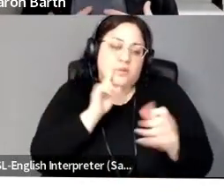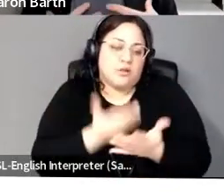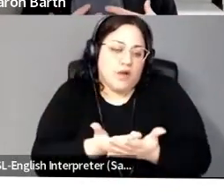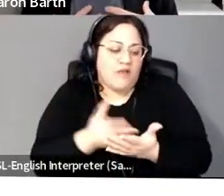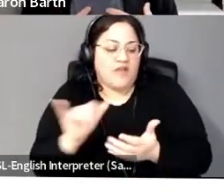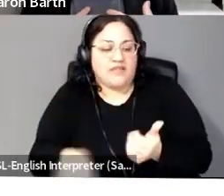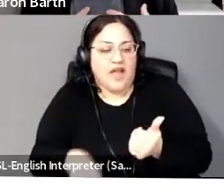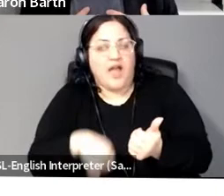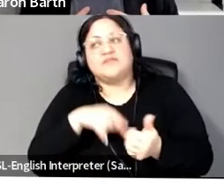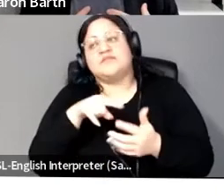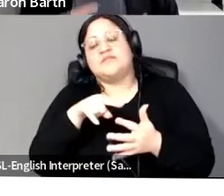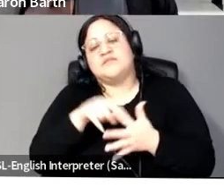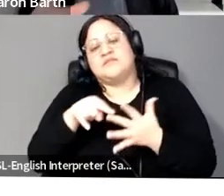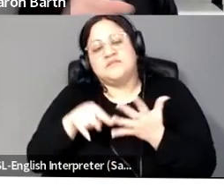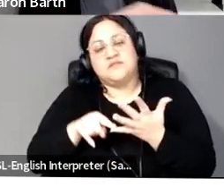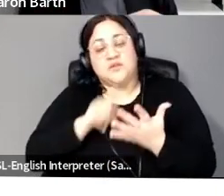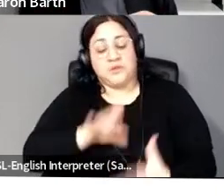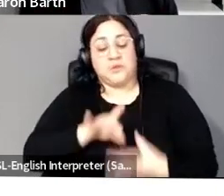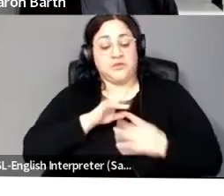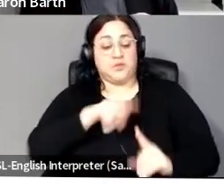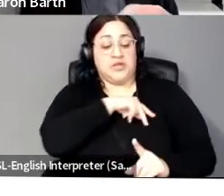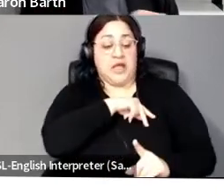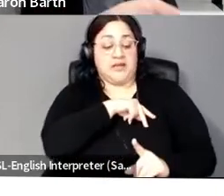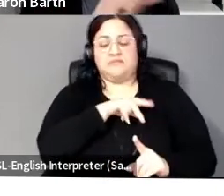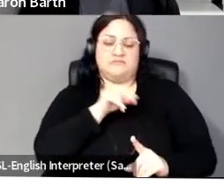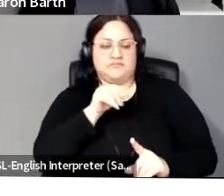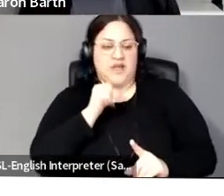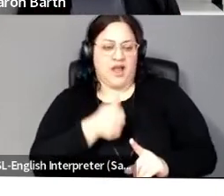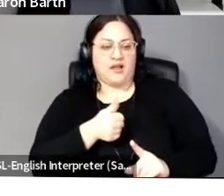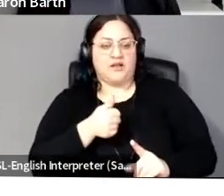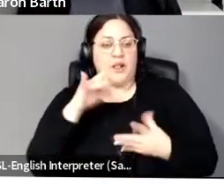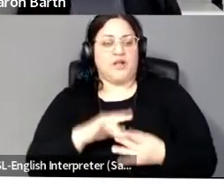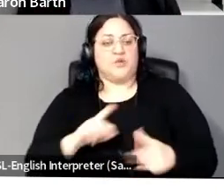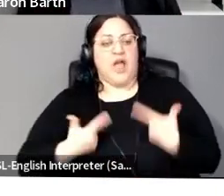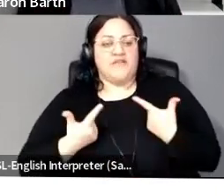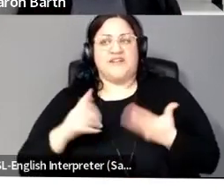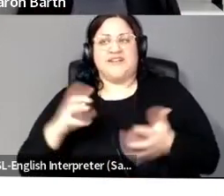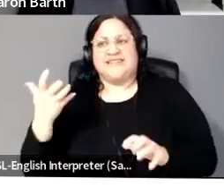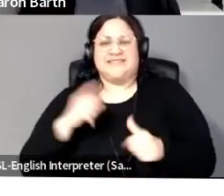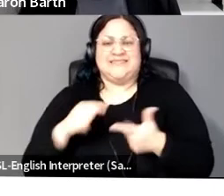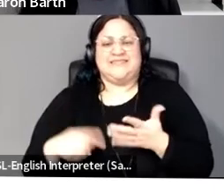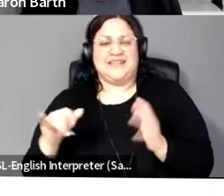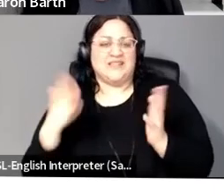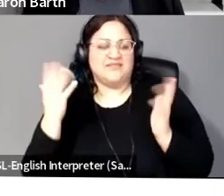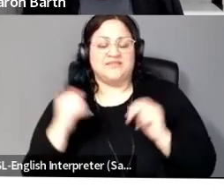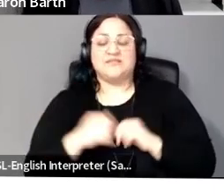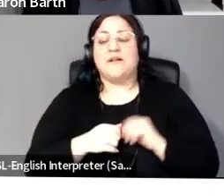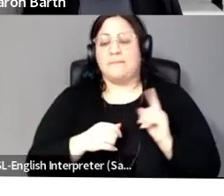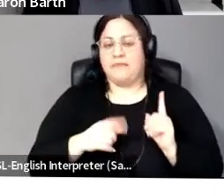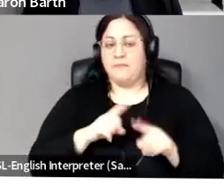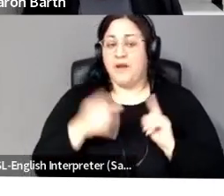kind of person we are. But when it's someone else, they're lazy and incompetent. And that's just an